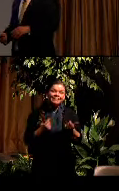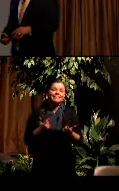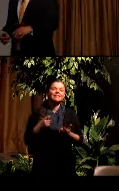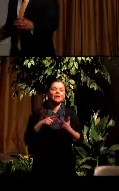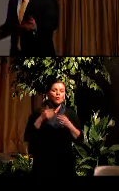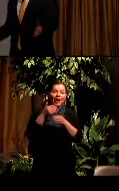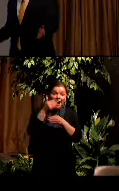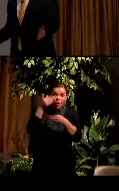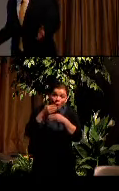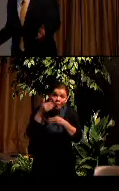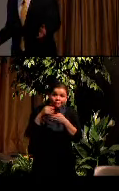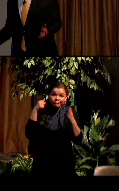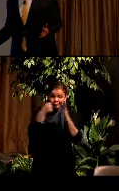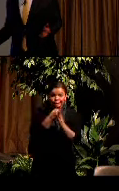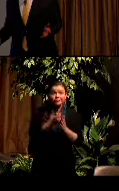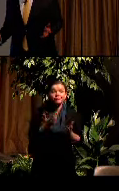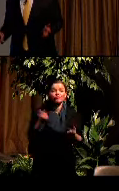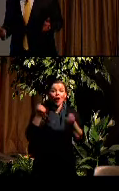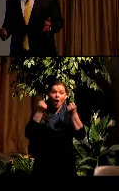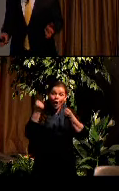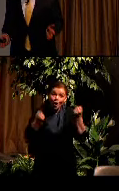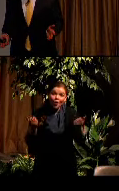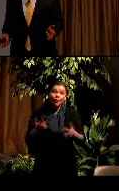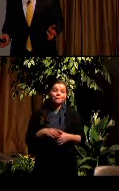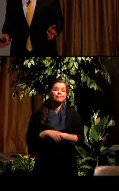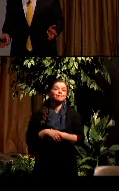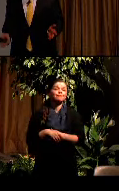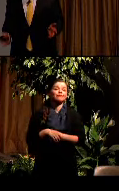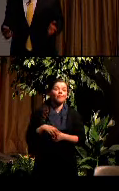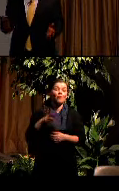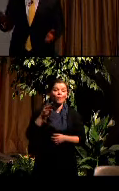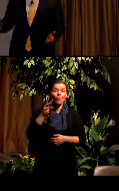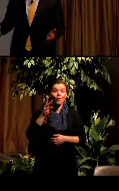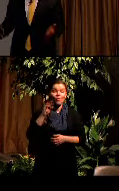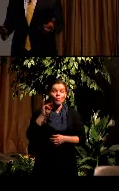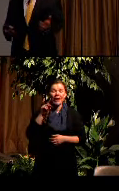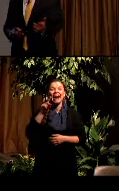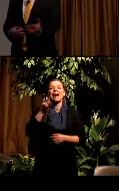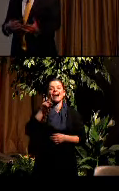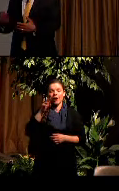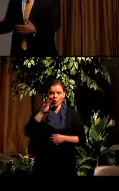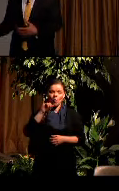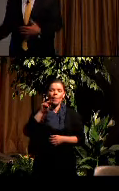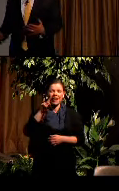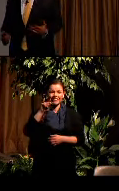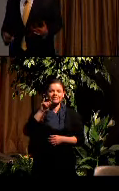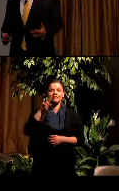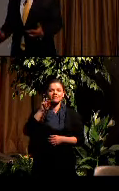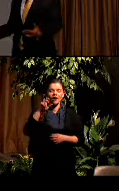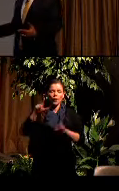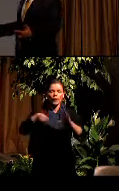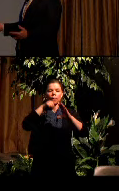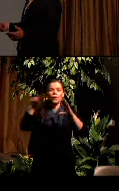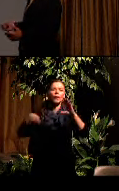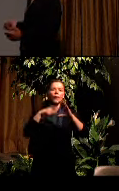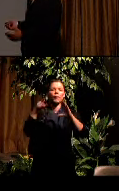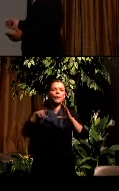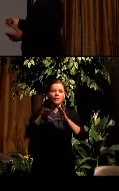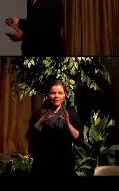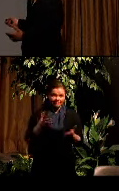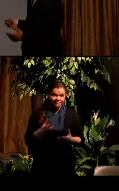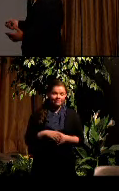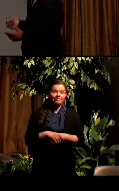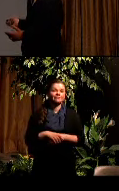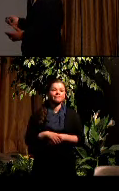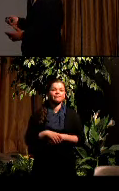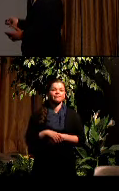turbines, when placed in proper places, actually have minimal impacts. So there's hope there. that we can manage these things. But there's certain things that we can